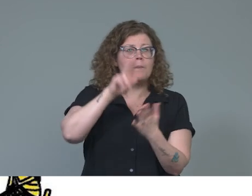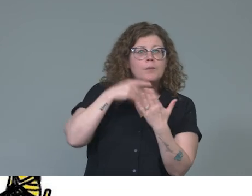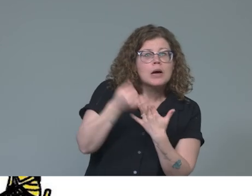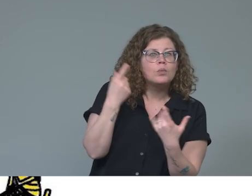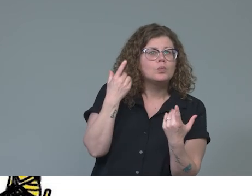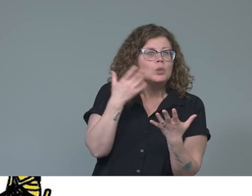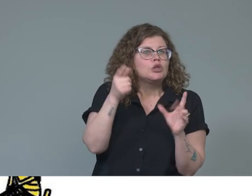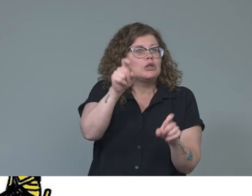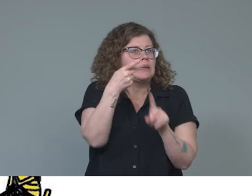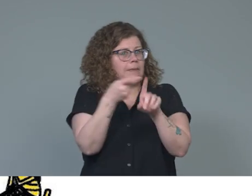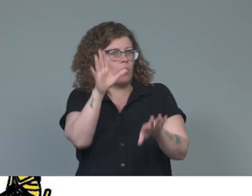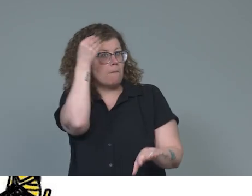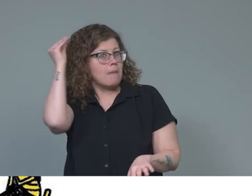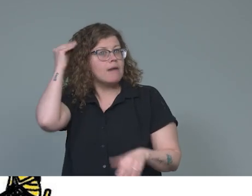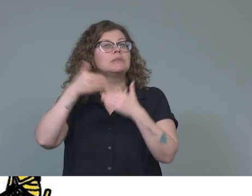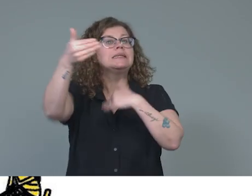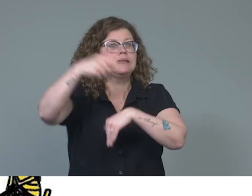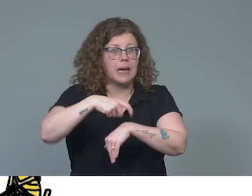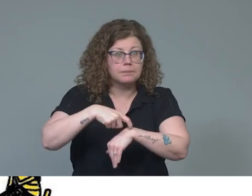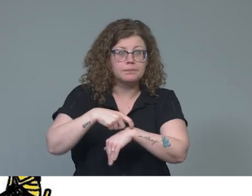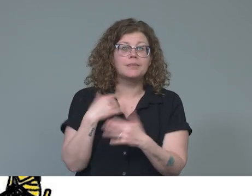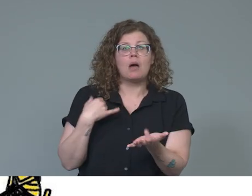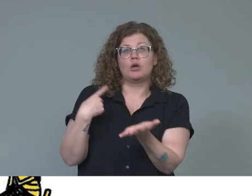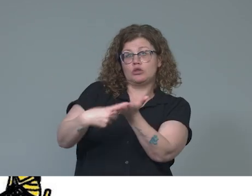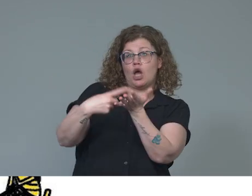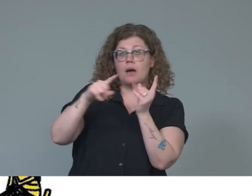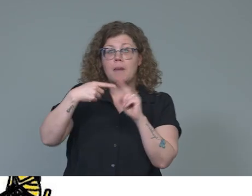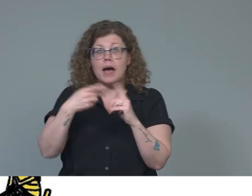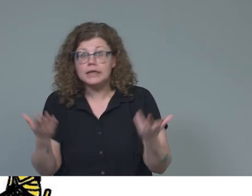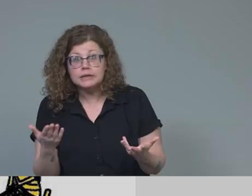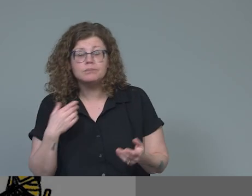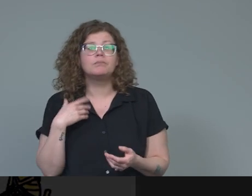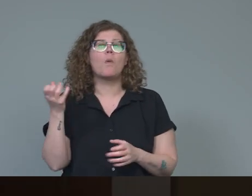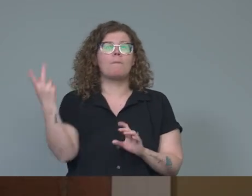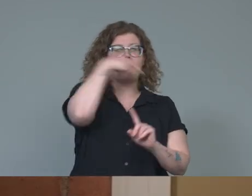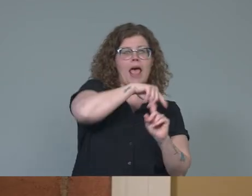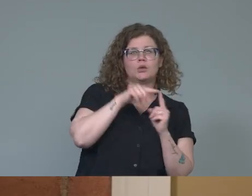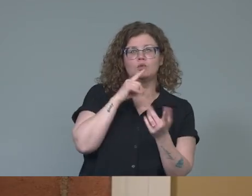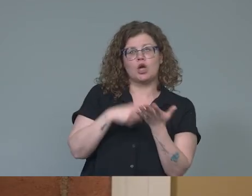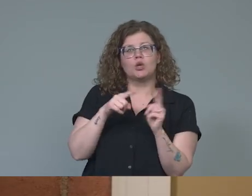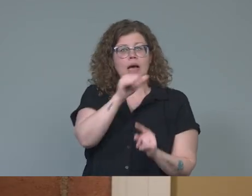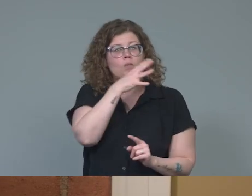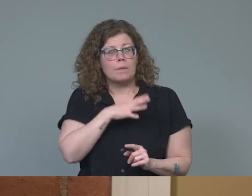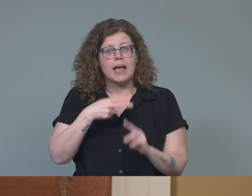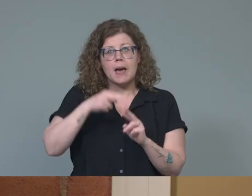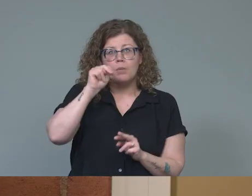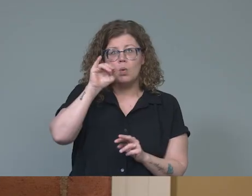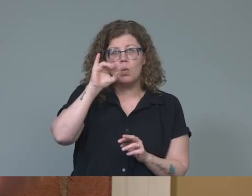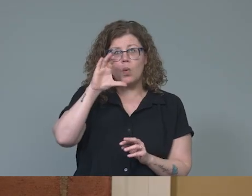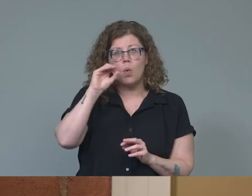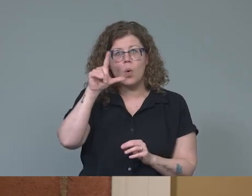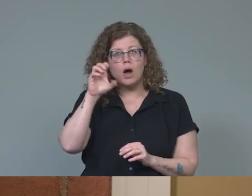about celebration. You gotta have it. It's that opportunity for people to really look at the